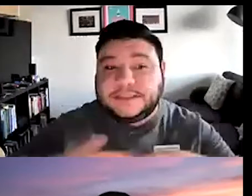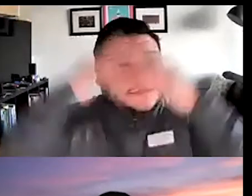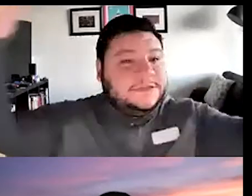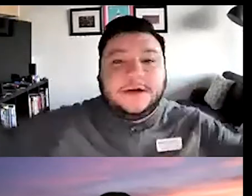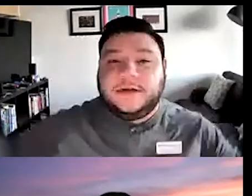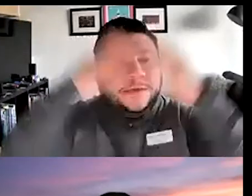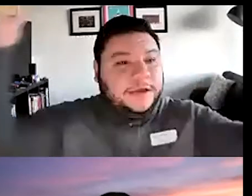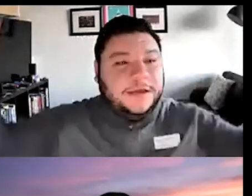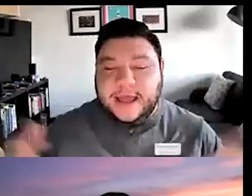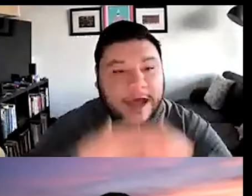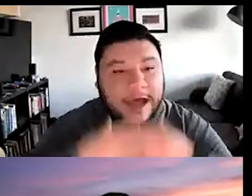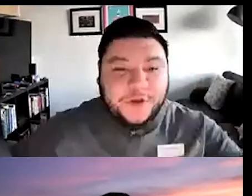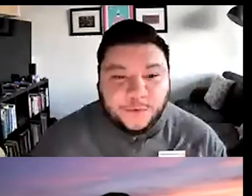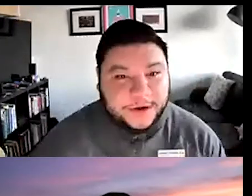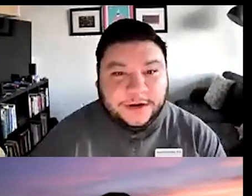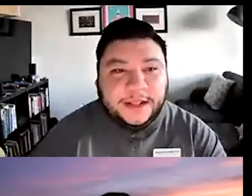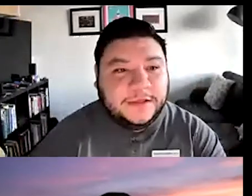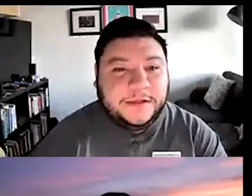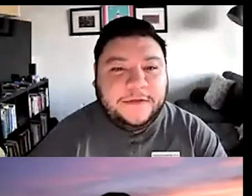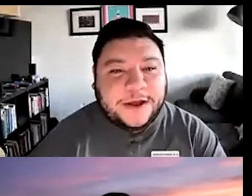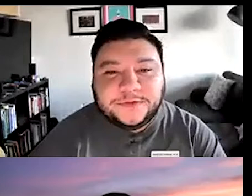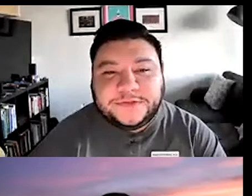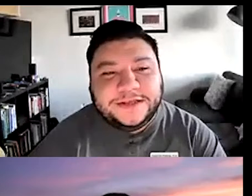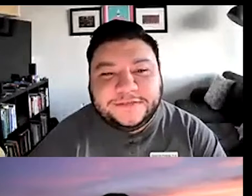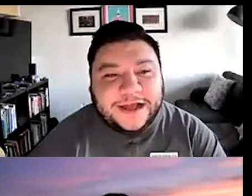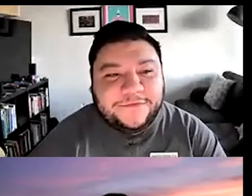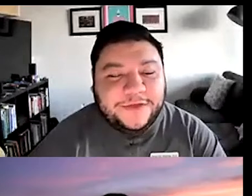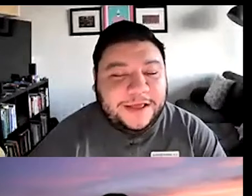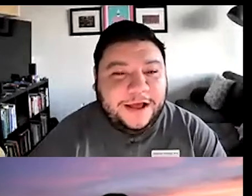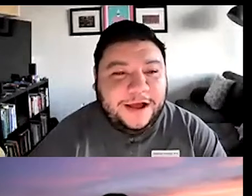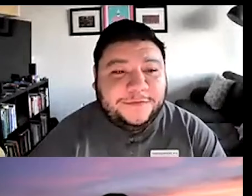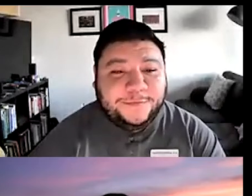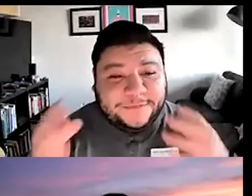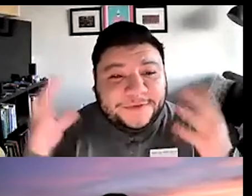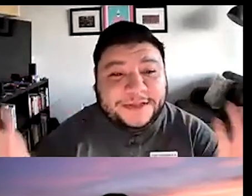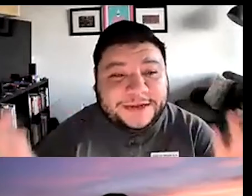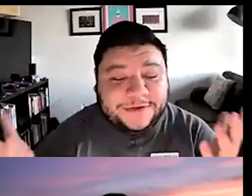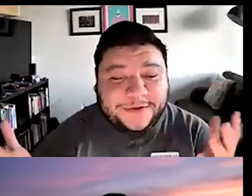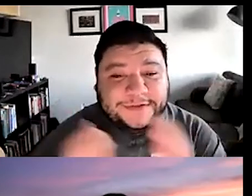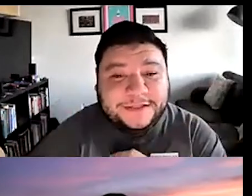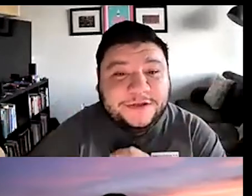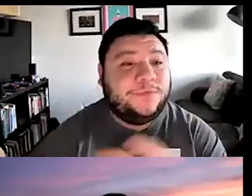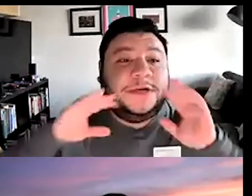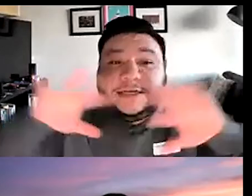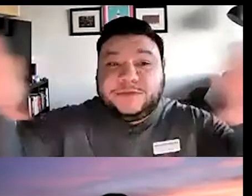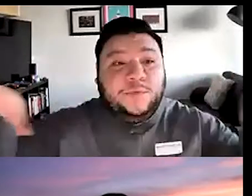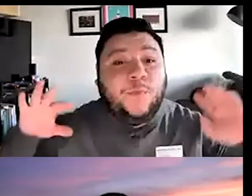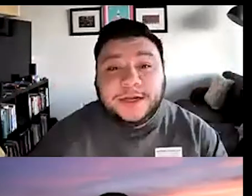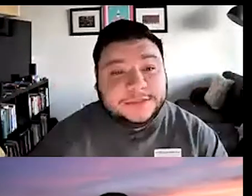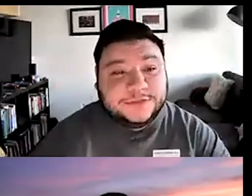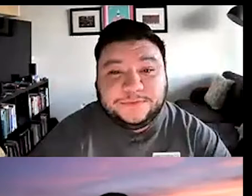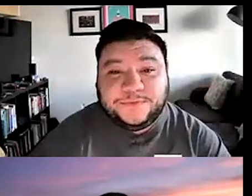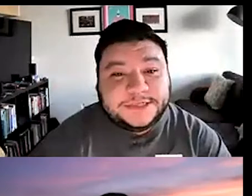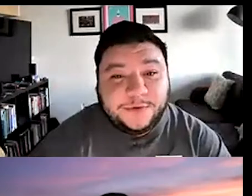resources just started coming out of nowhere, and faculty and staff specifically that identified as Latino were like